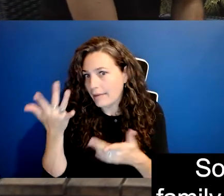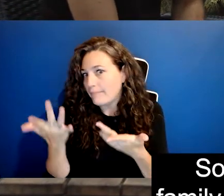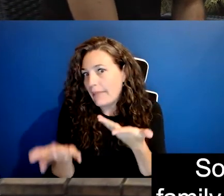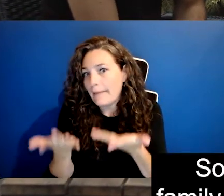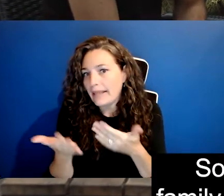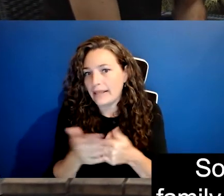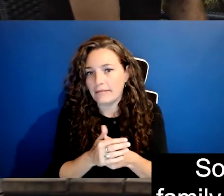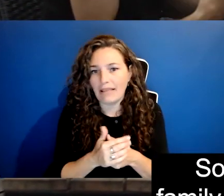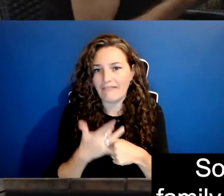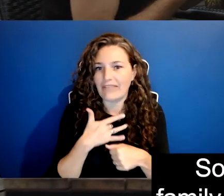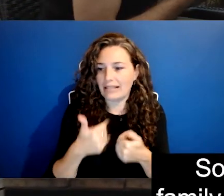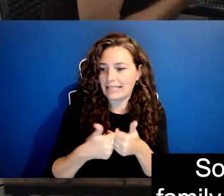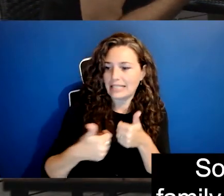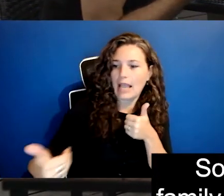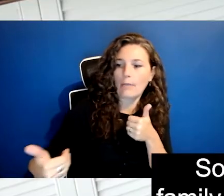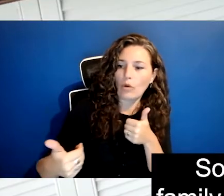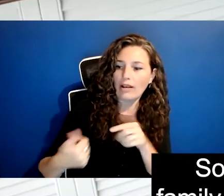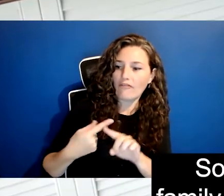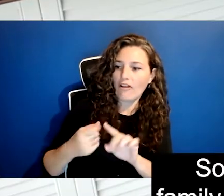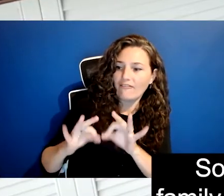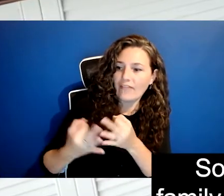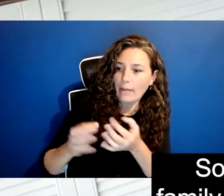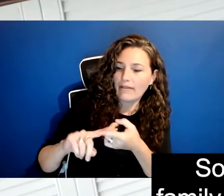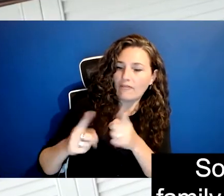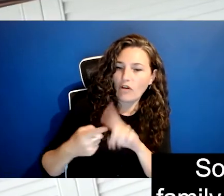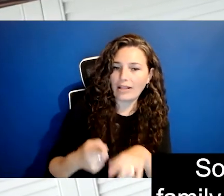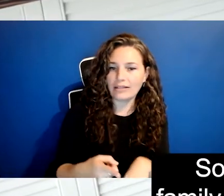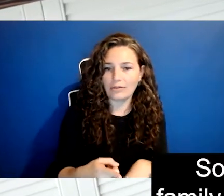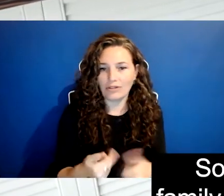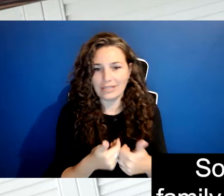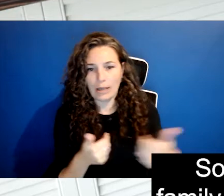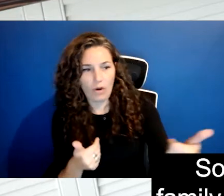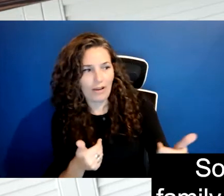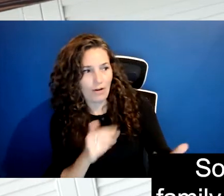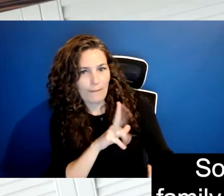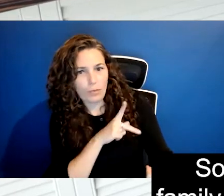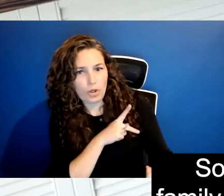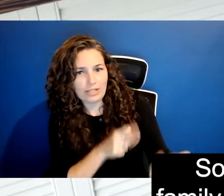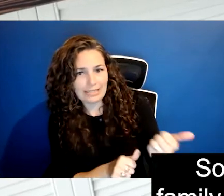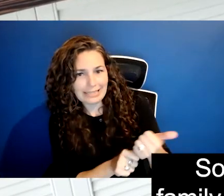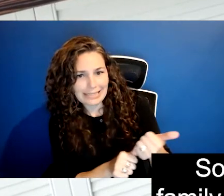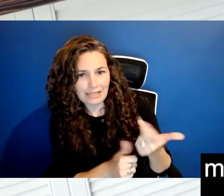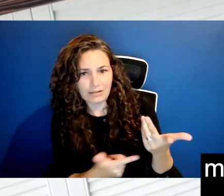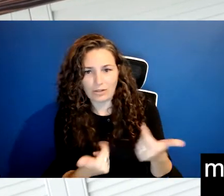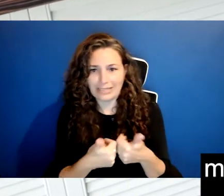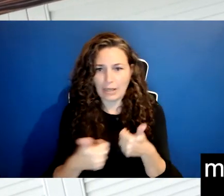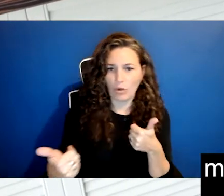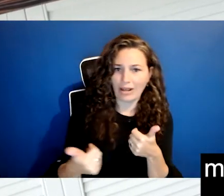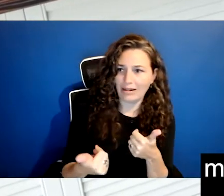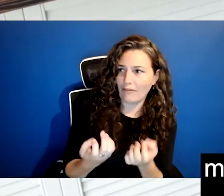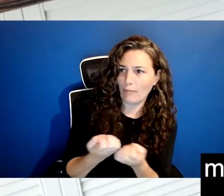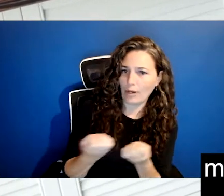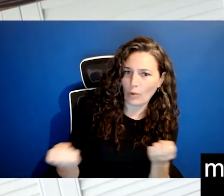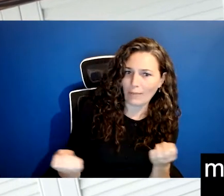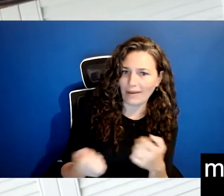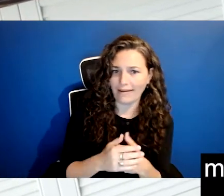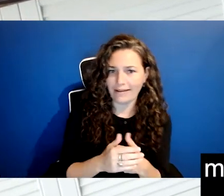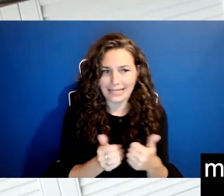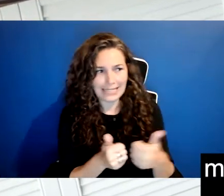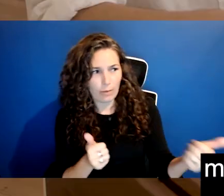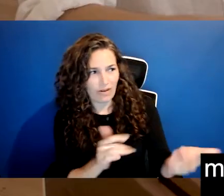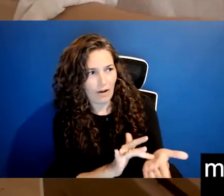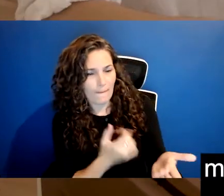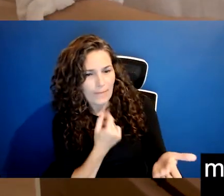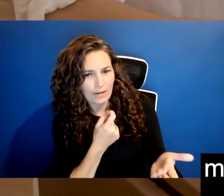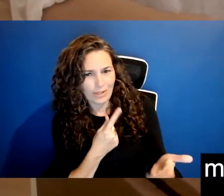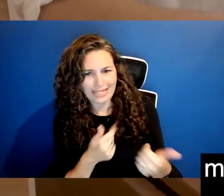from family and friends, personal assistance, equipment, medication, specific foods